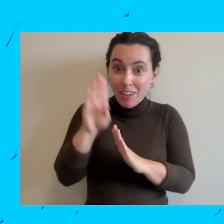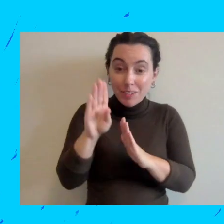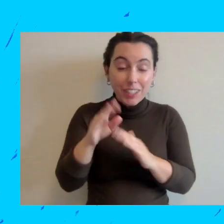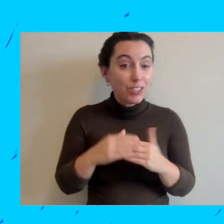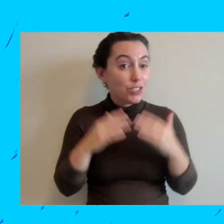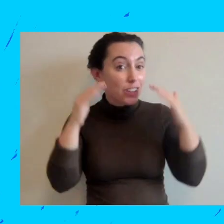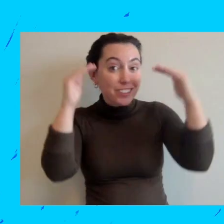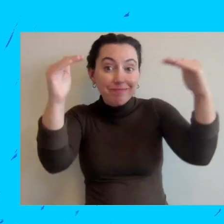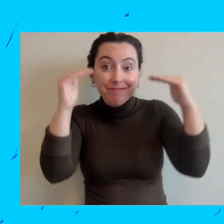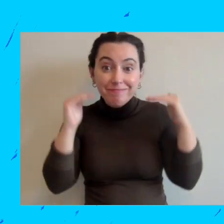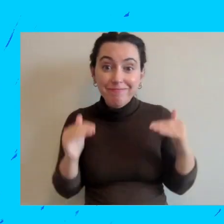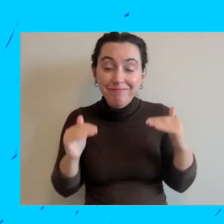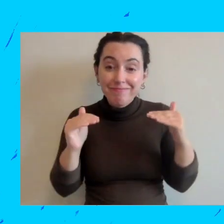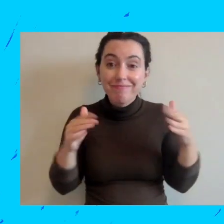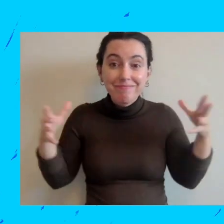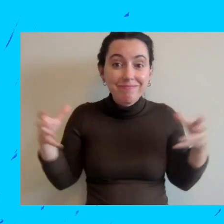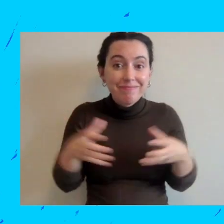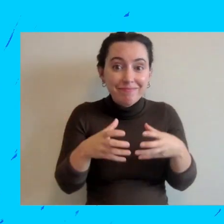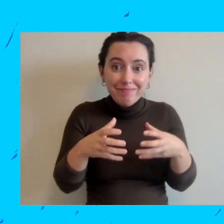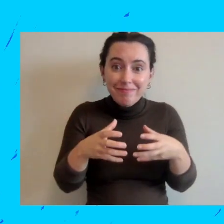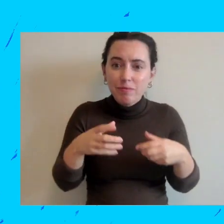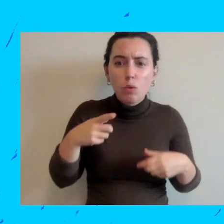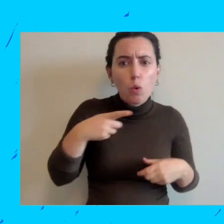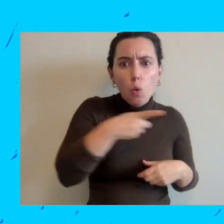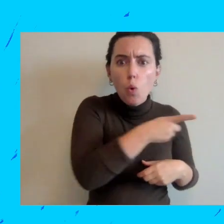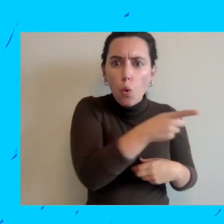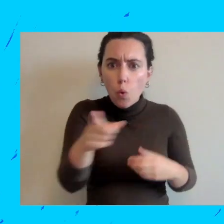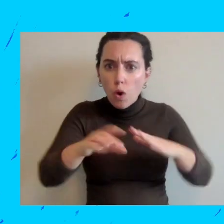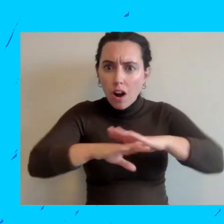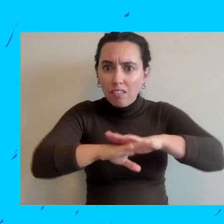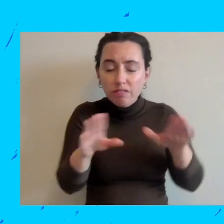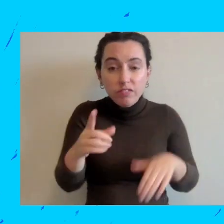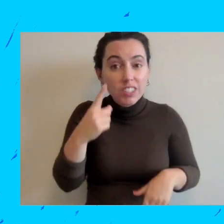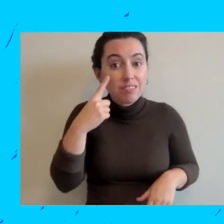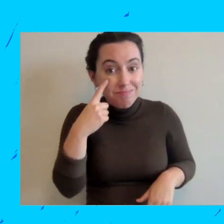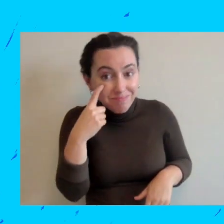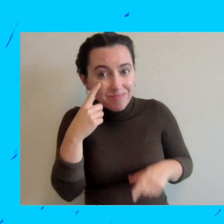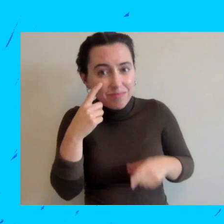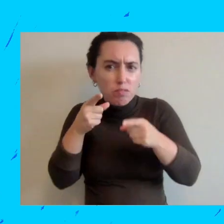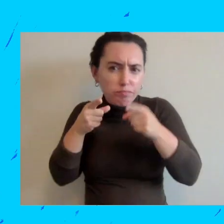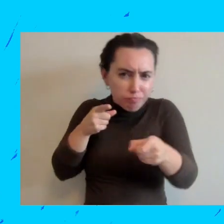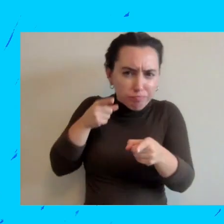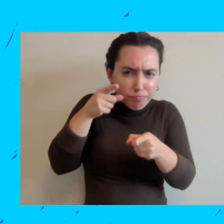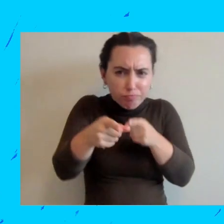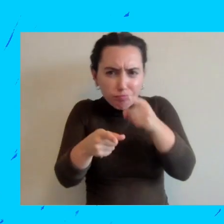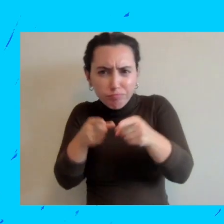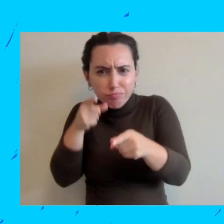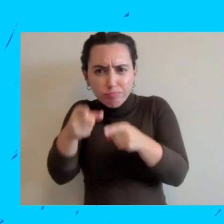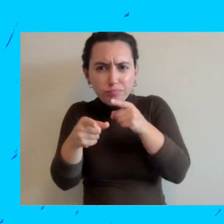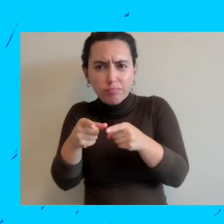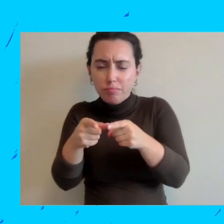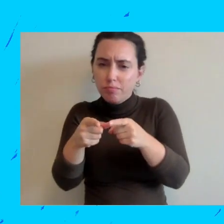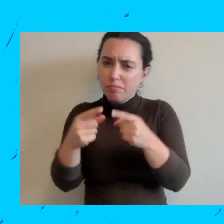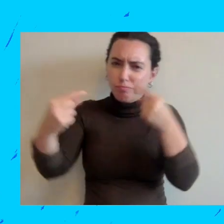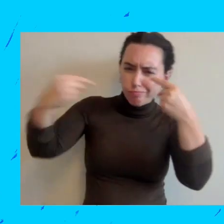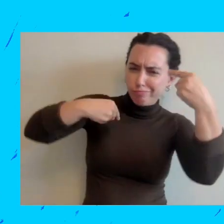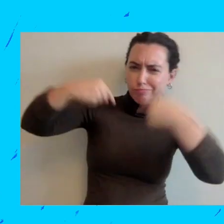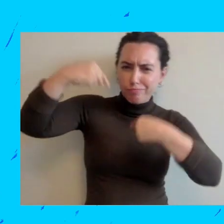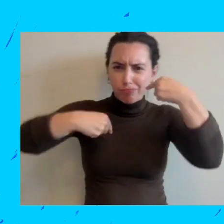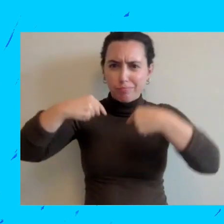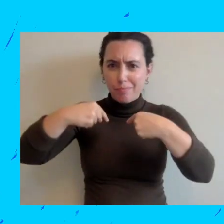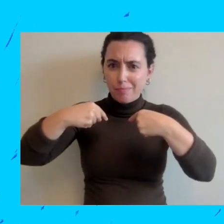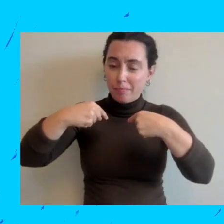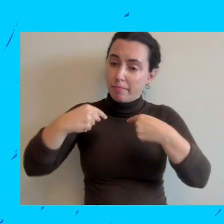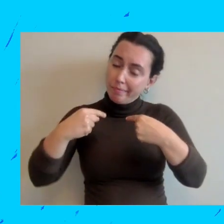you've ever come across bullying, and sadly, most of us have, you'll know what a devastating effect it can have